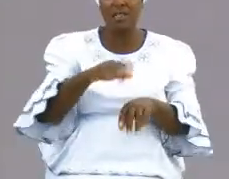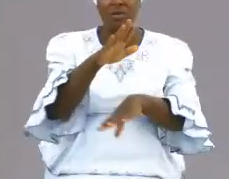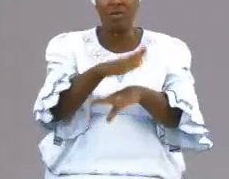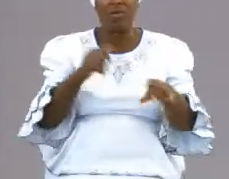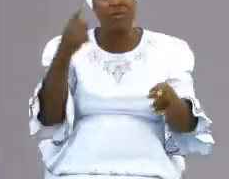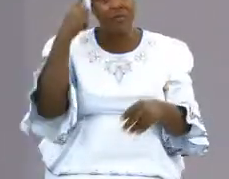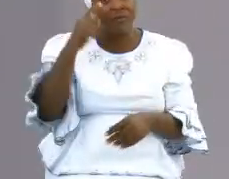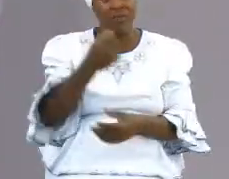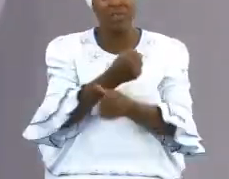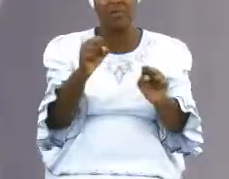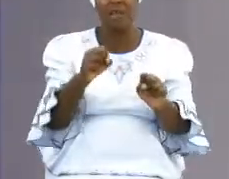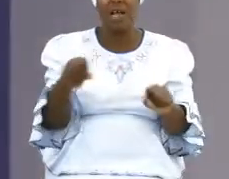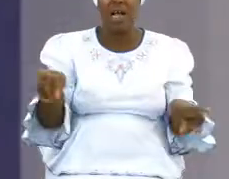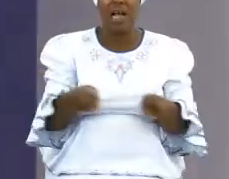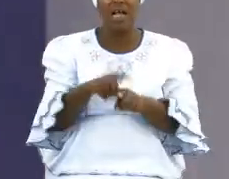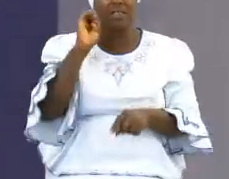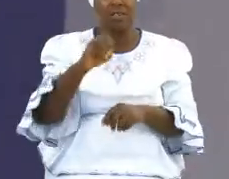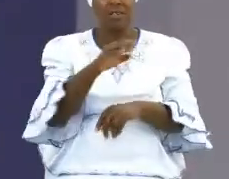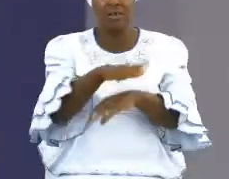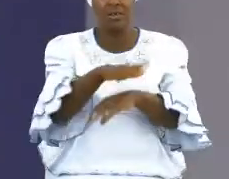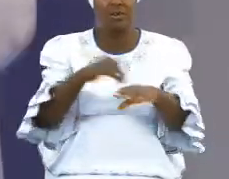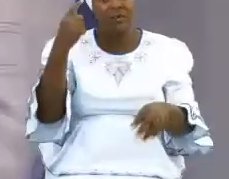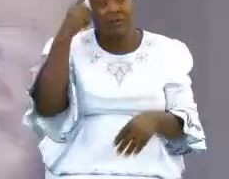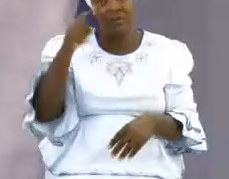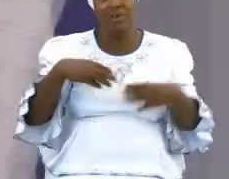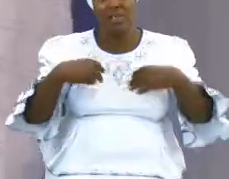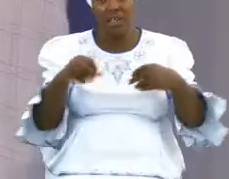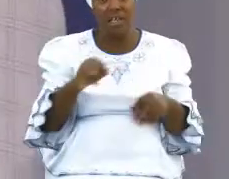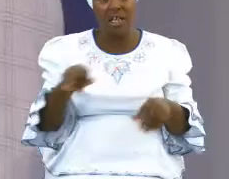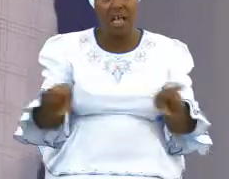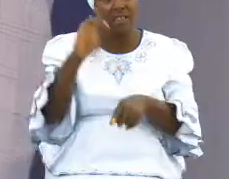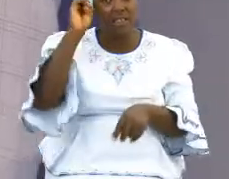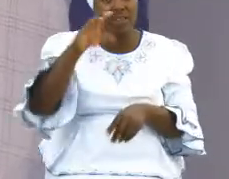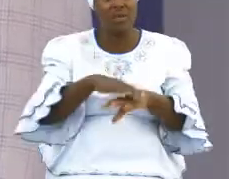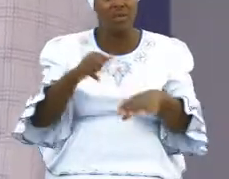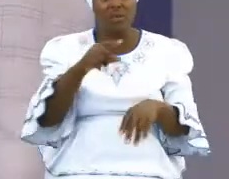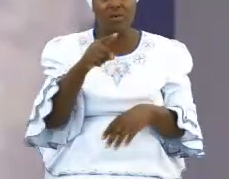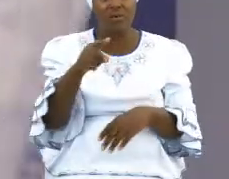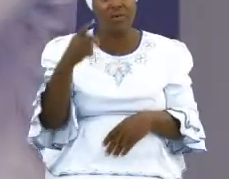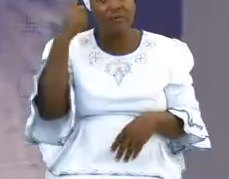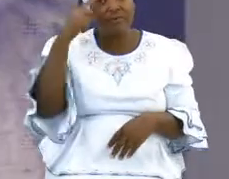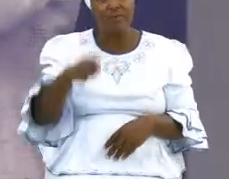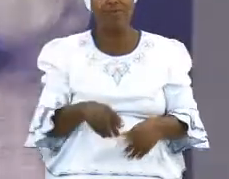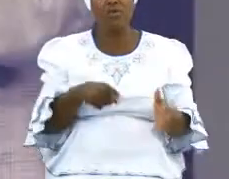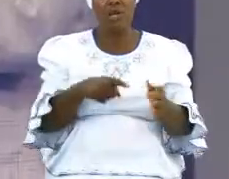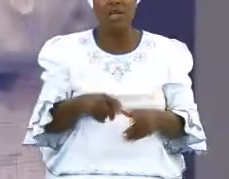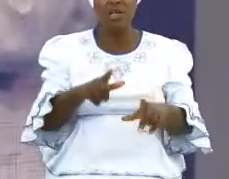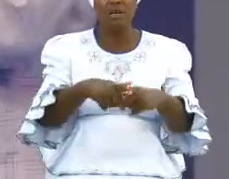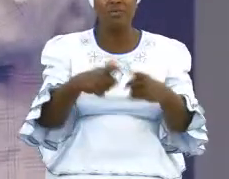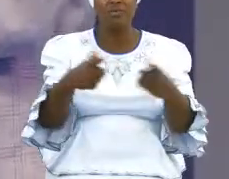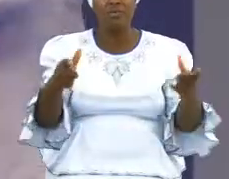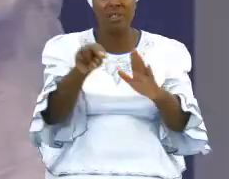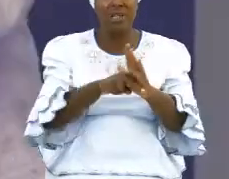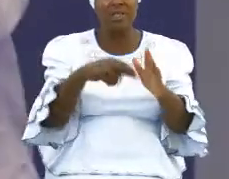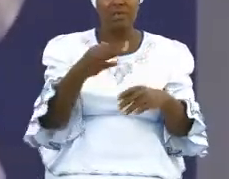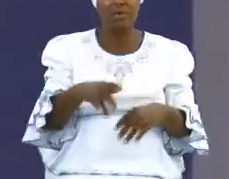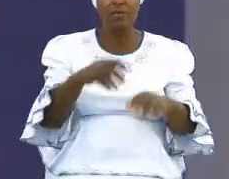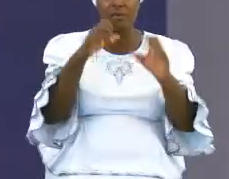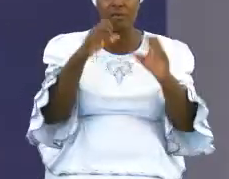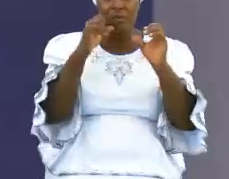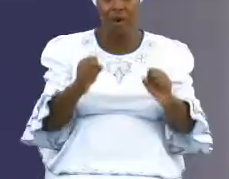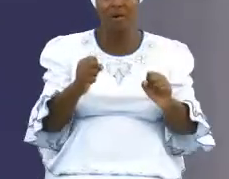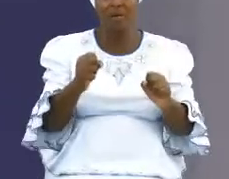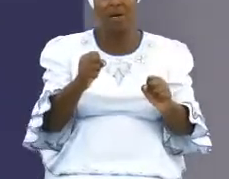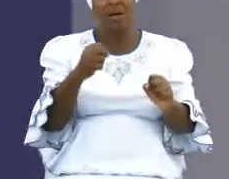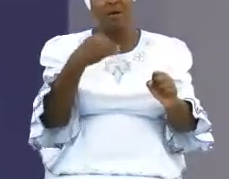salvation, as he's calling you for healing, as he's calling you for demonstration of heavenly power in your life.